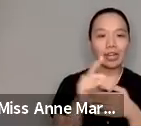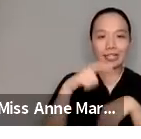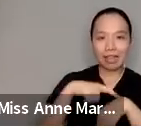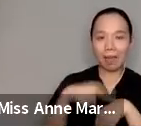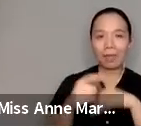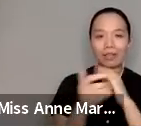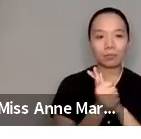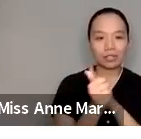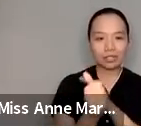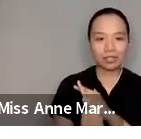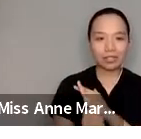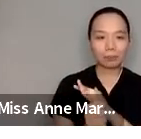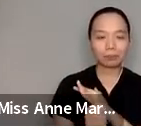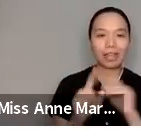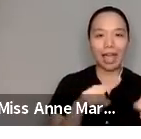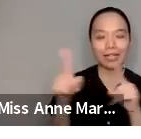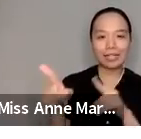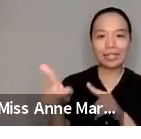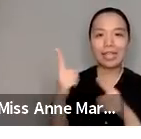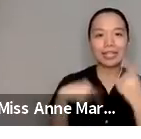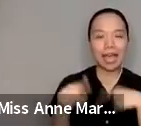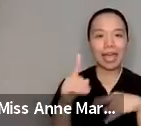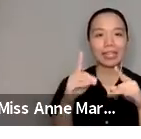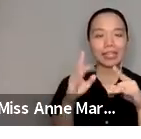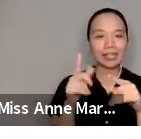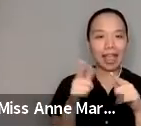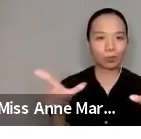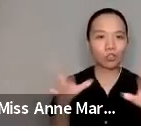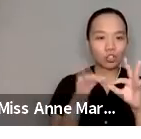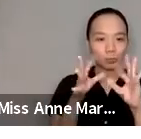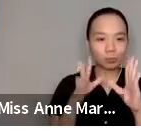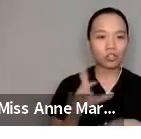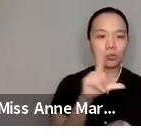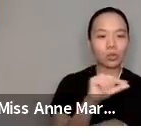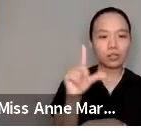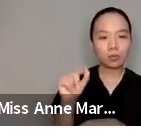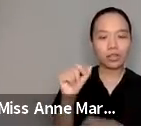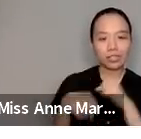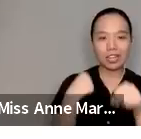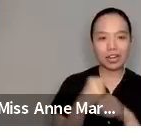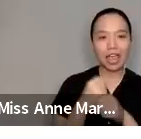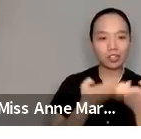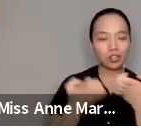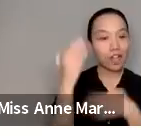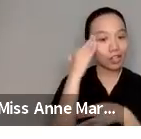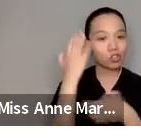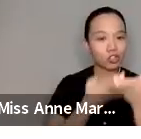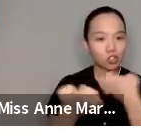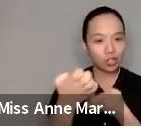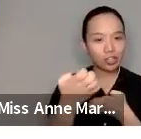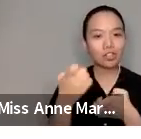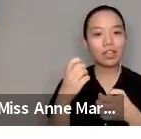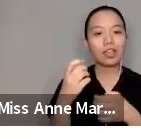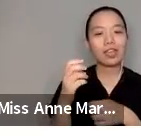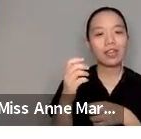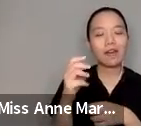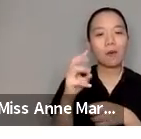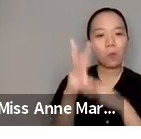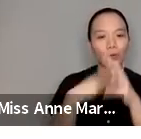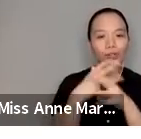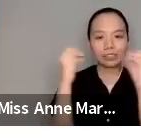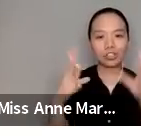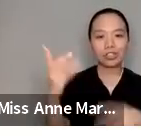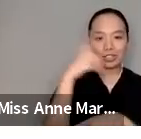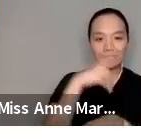and expertise as sign language interpreter in the 2020 Knowledge Exchange Series World Teachers Day virtual